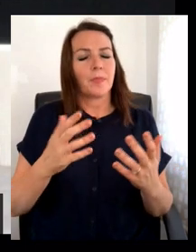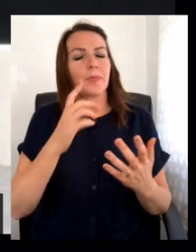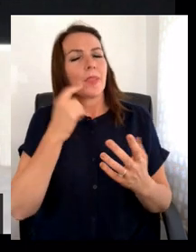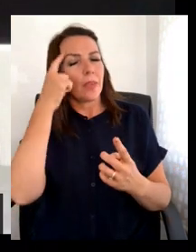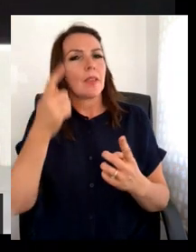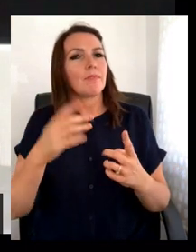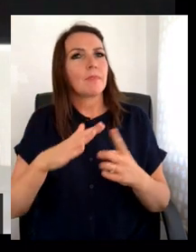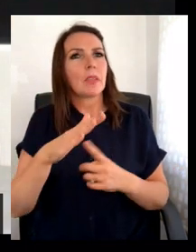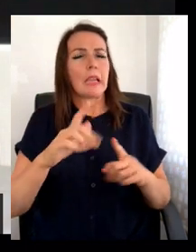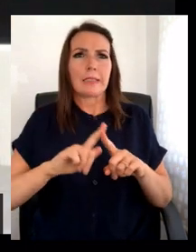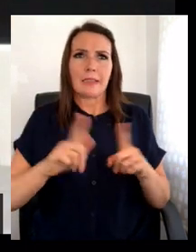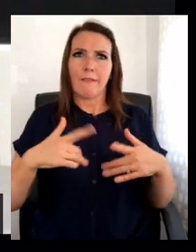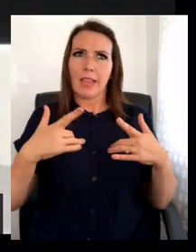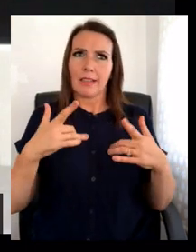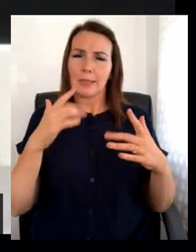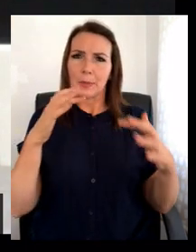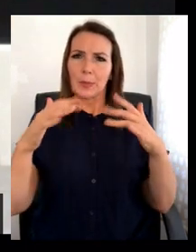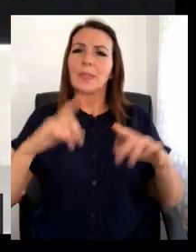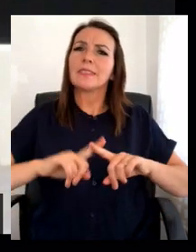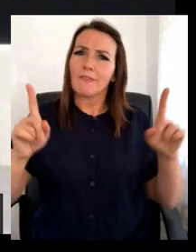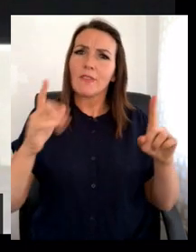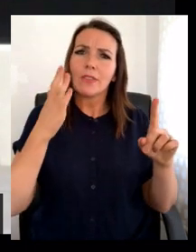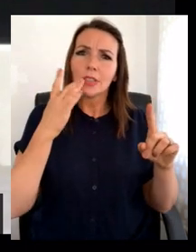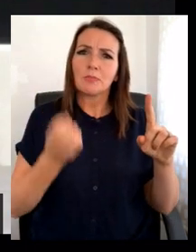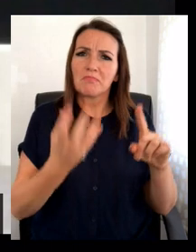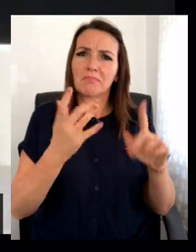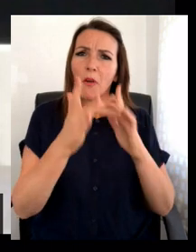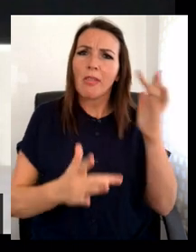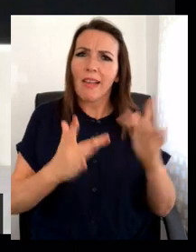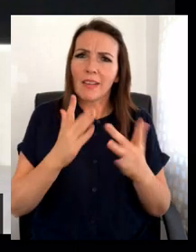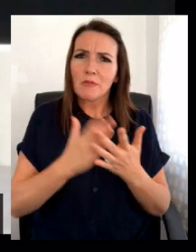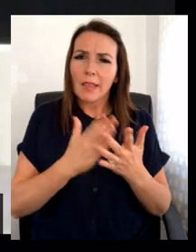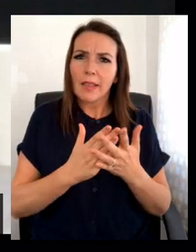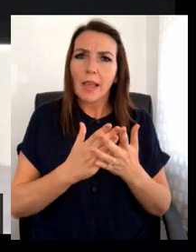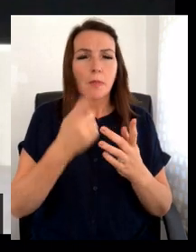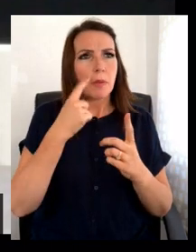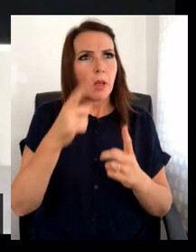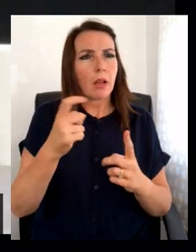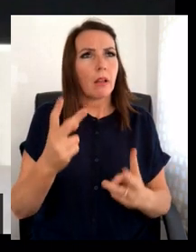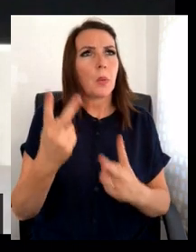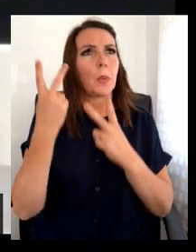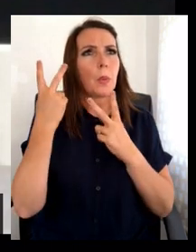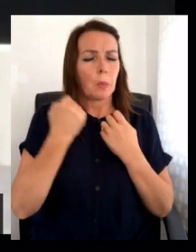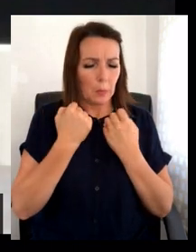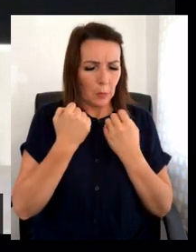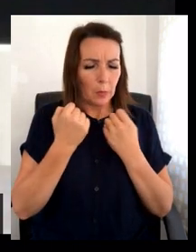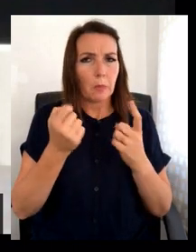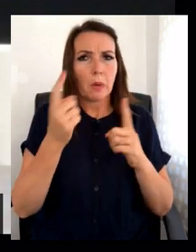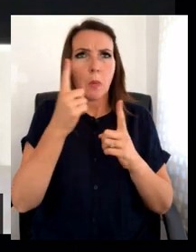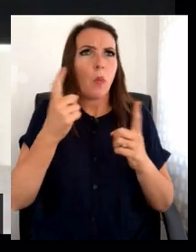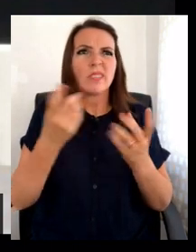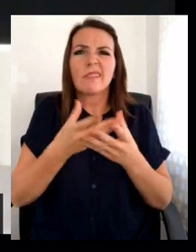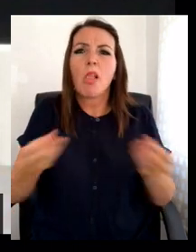feeling and aesthetic and, you know, maybe get people to reflect a bit on what we're losing. And like I say, the